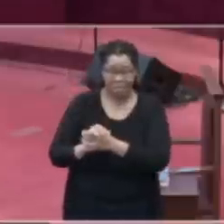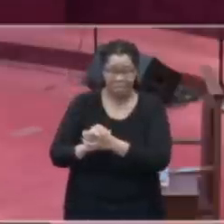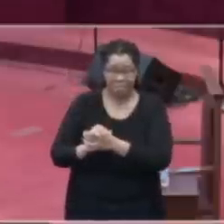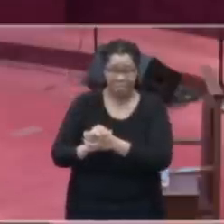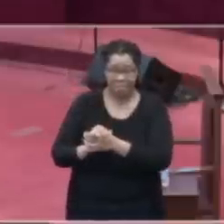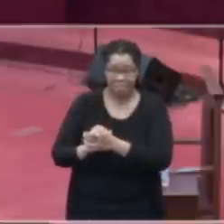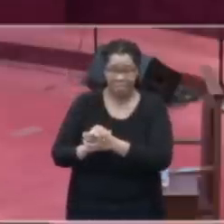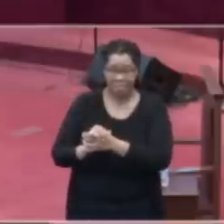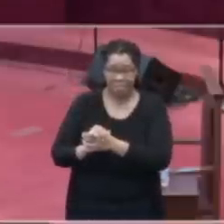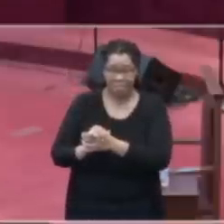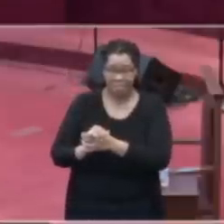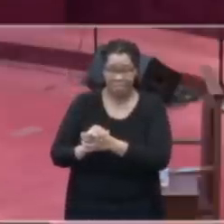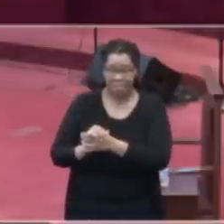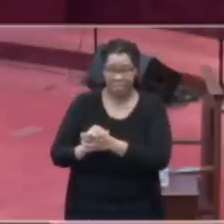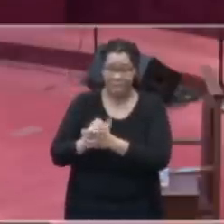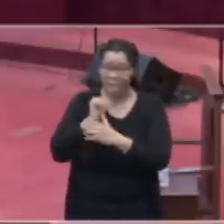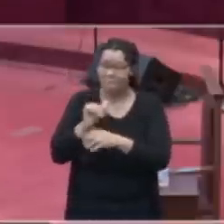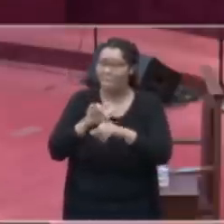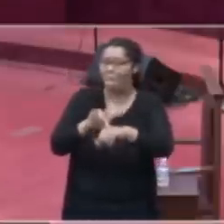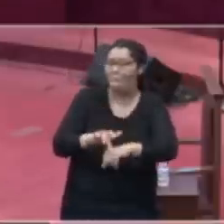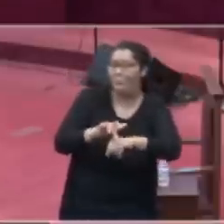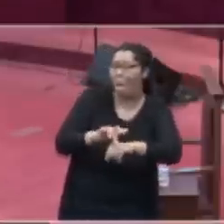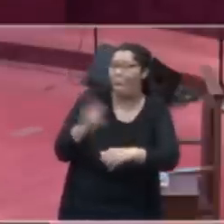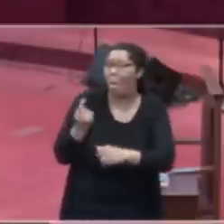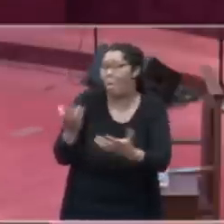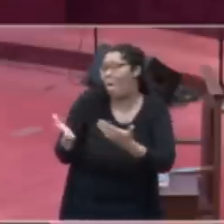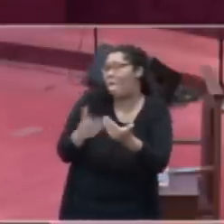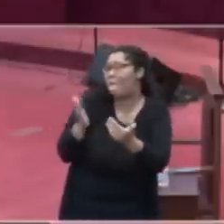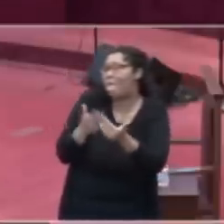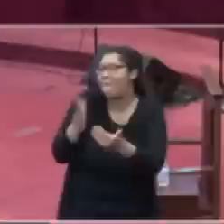going to chase easy choices.